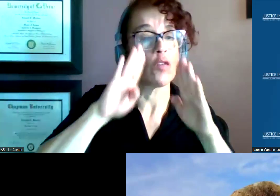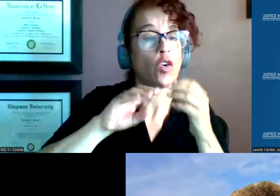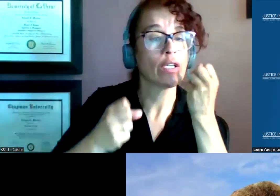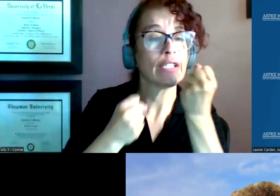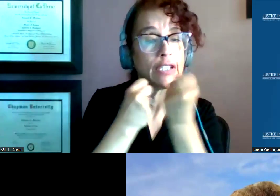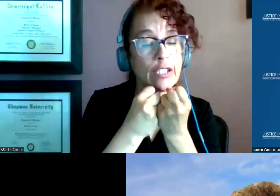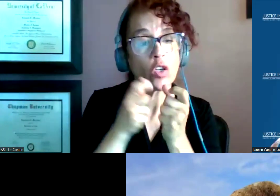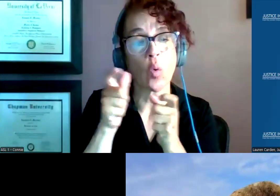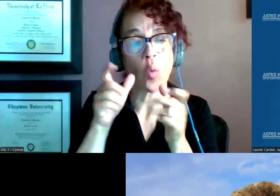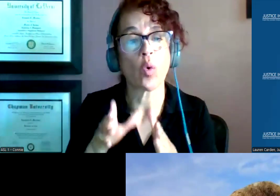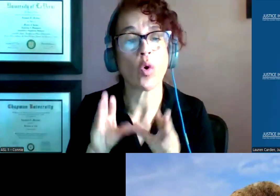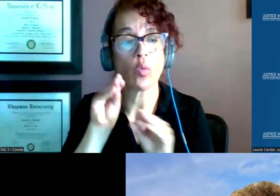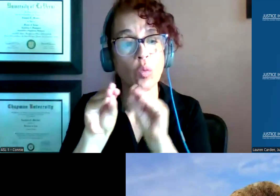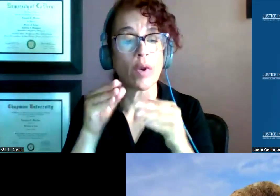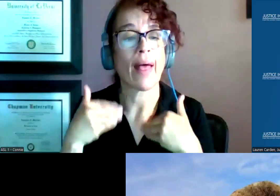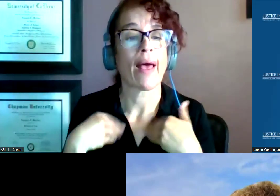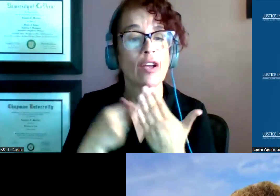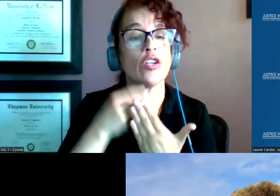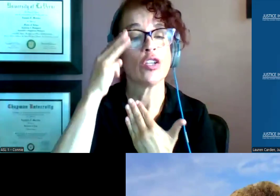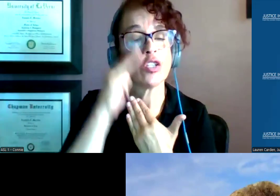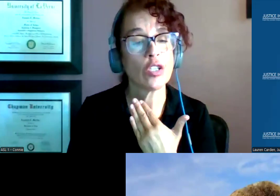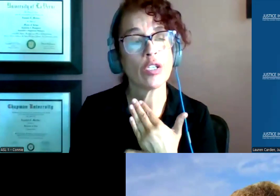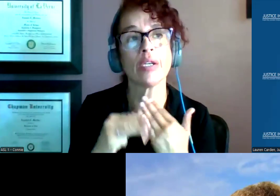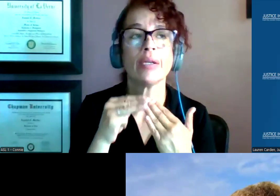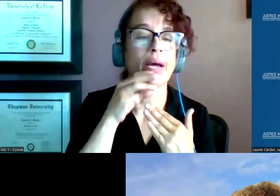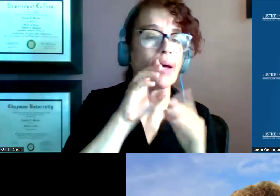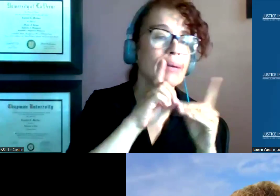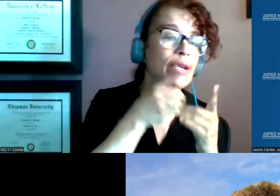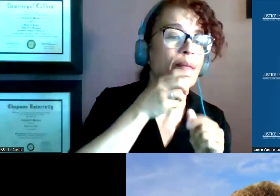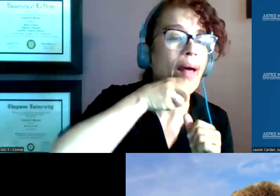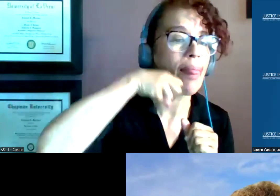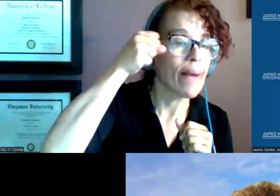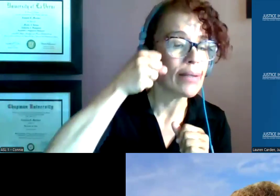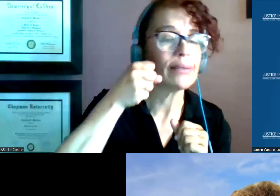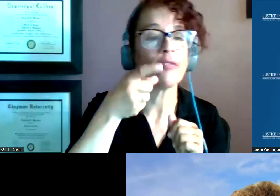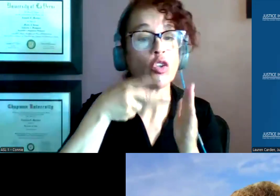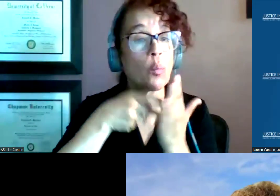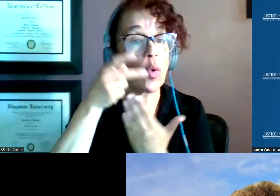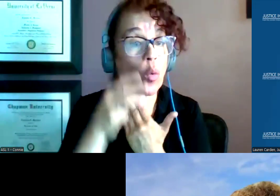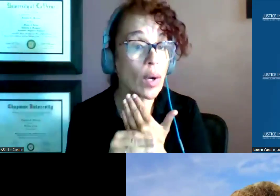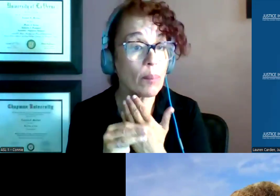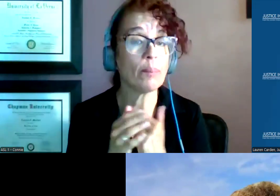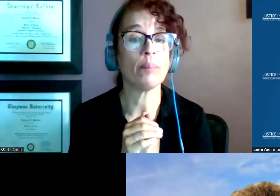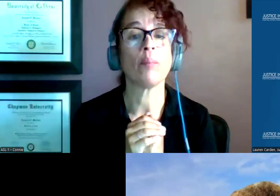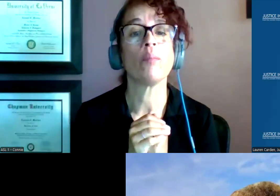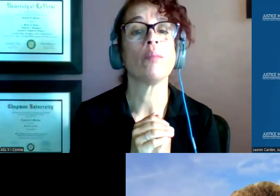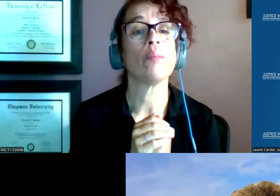through coordination, so putting housing programs in housing agencies that really have the expertise in running these programs.